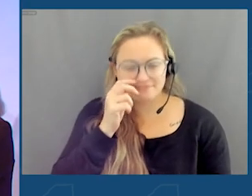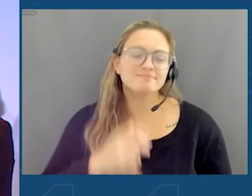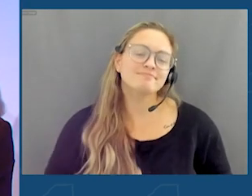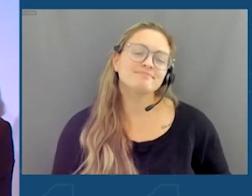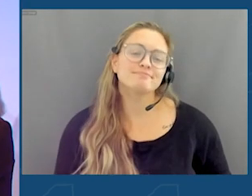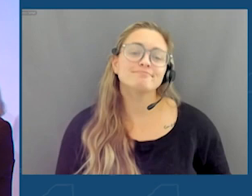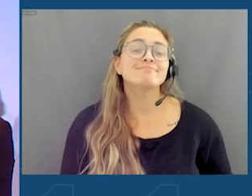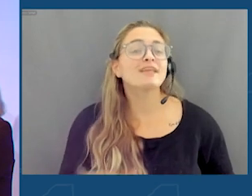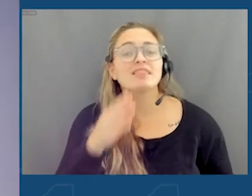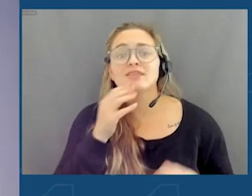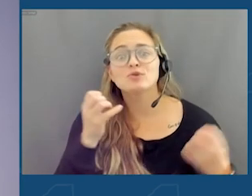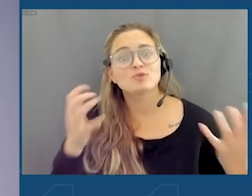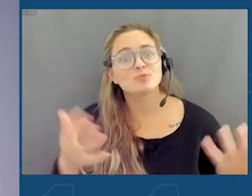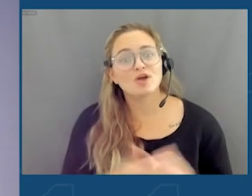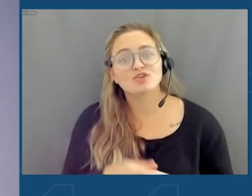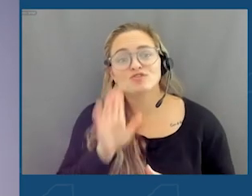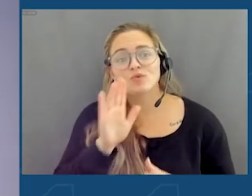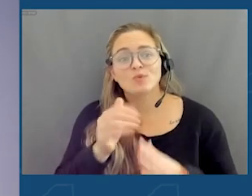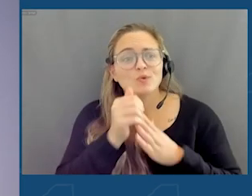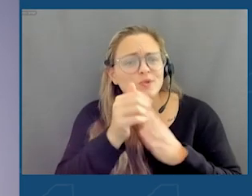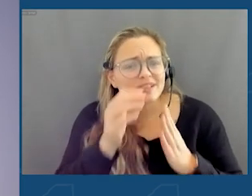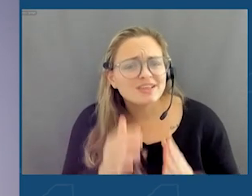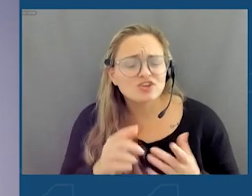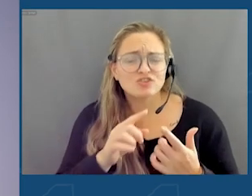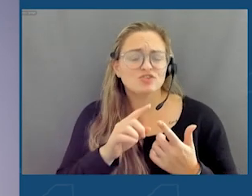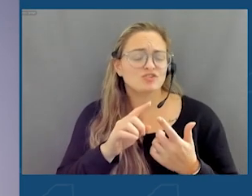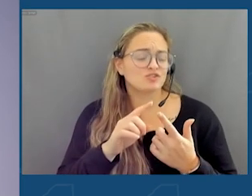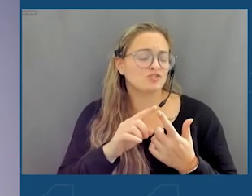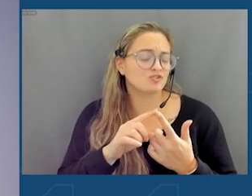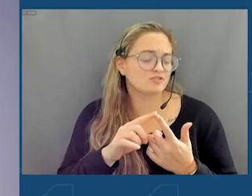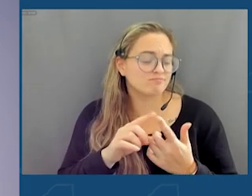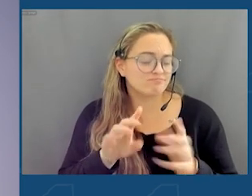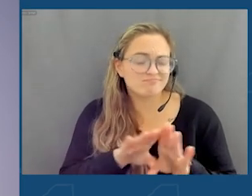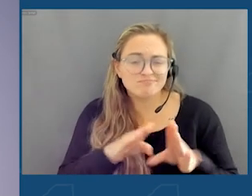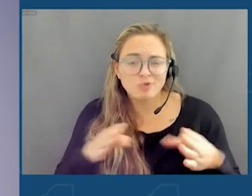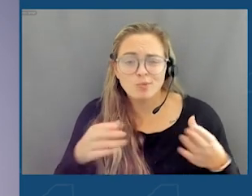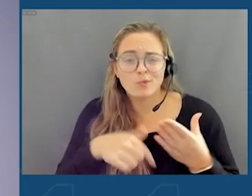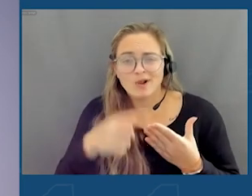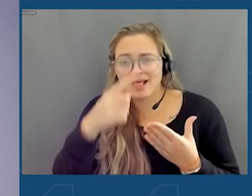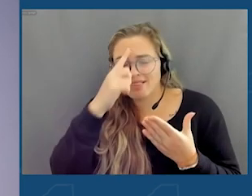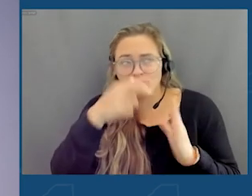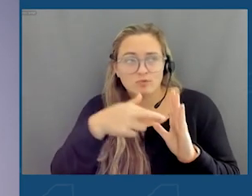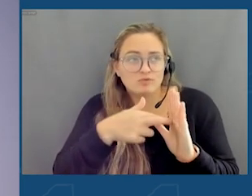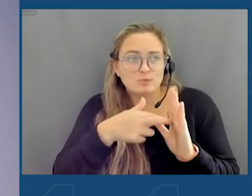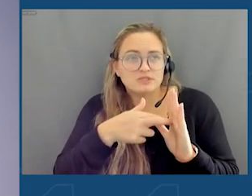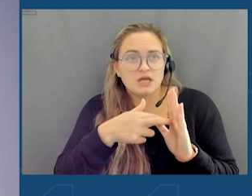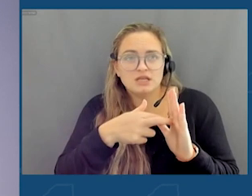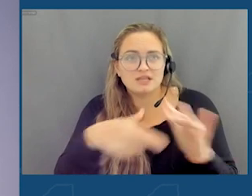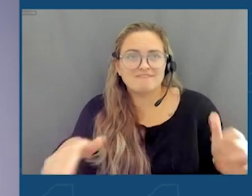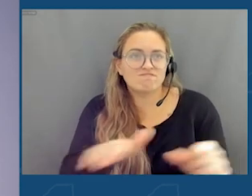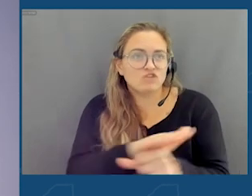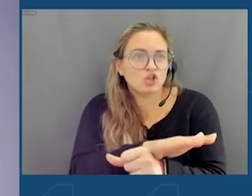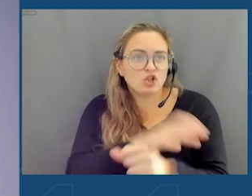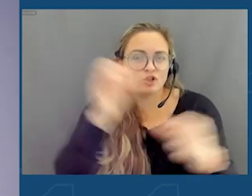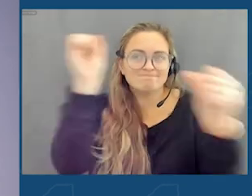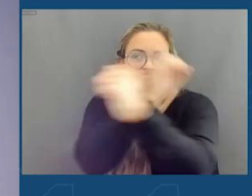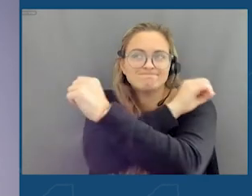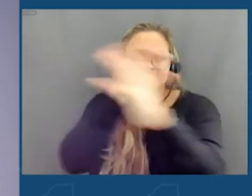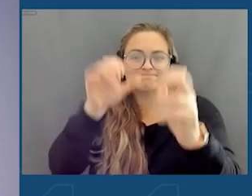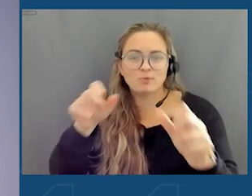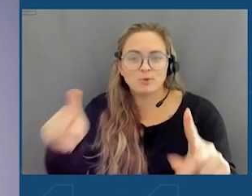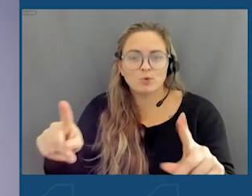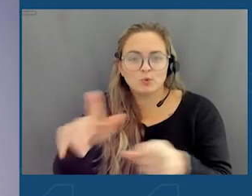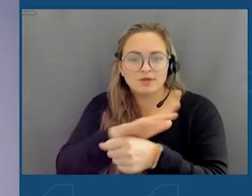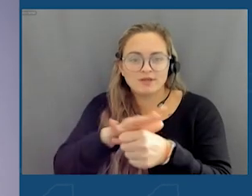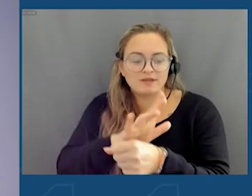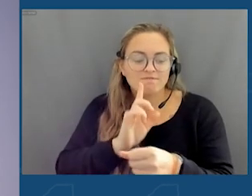thank you so much for your leadership, for unlocking what I think represents the full opportunity space